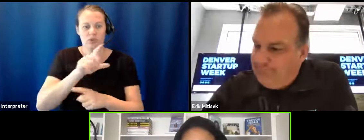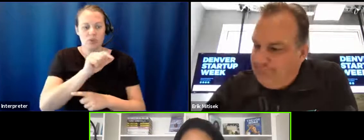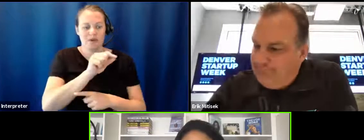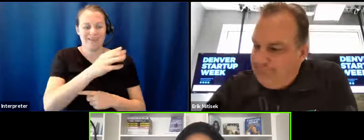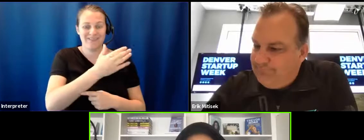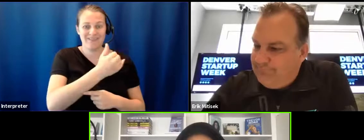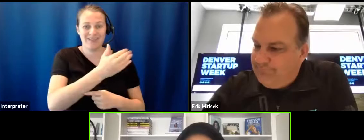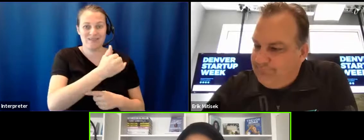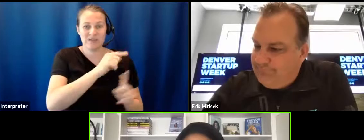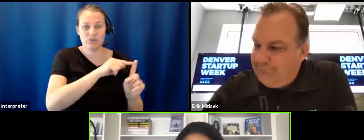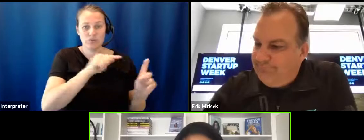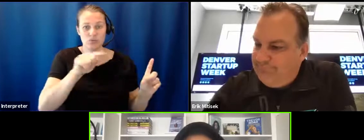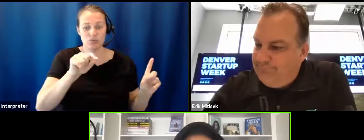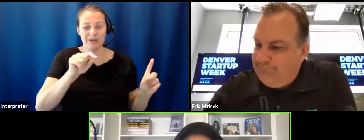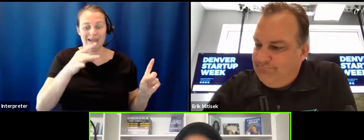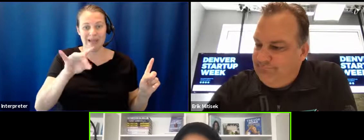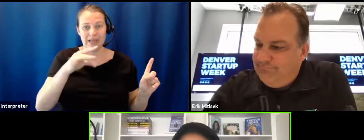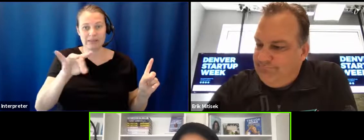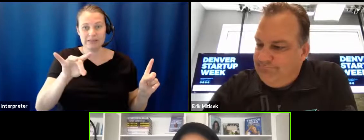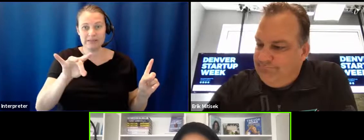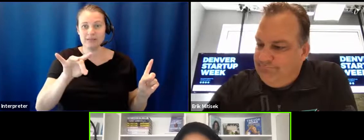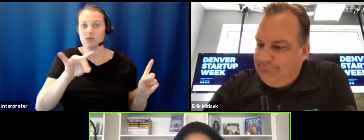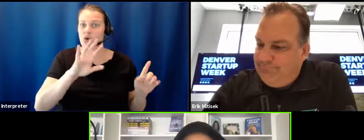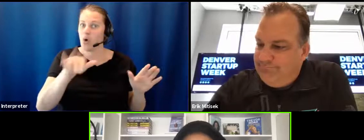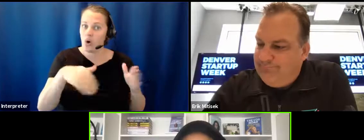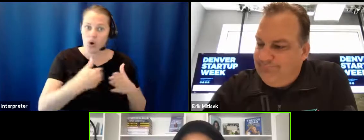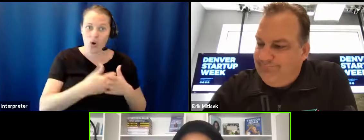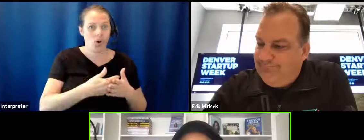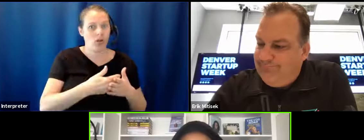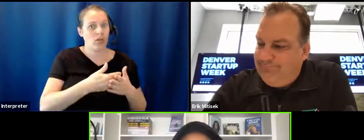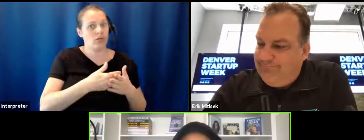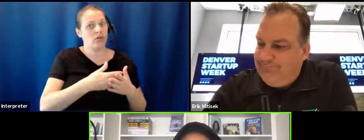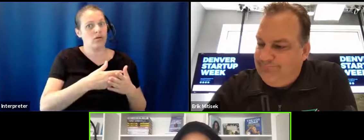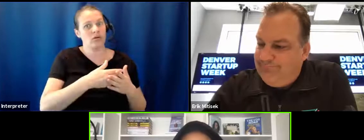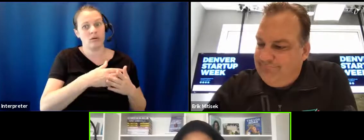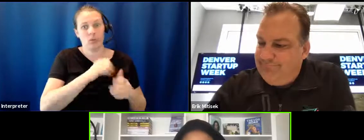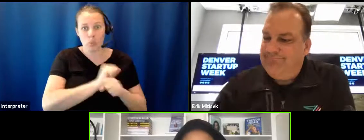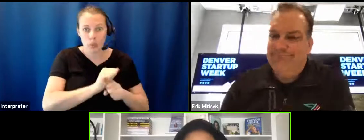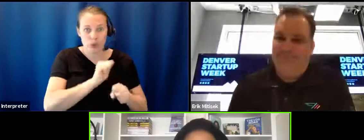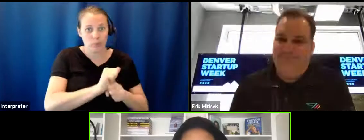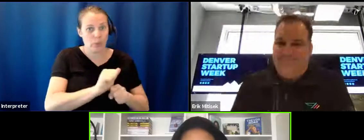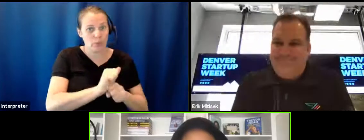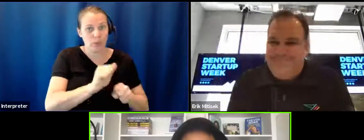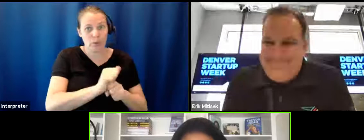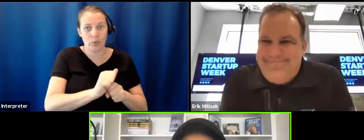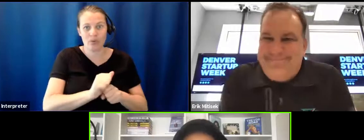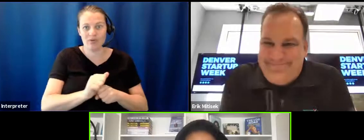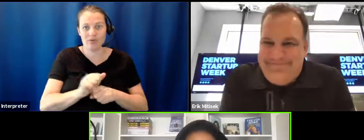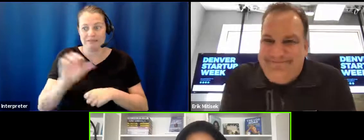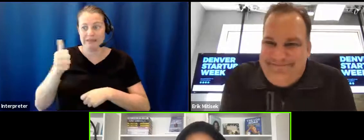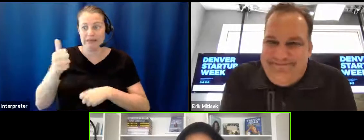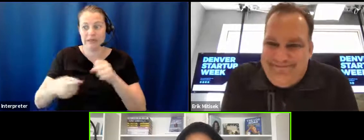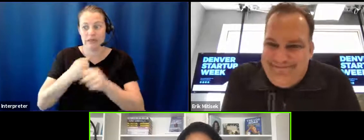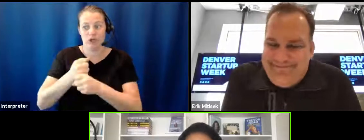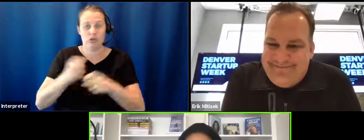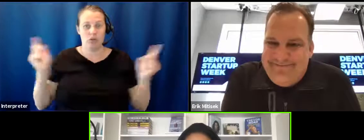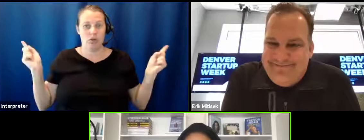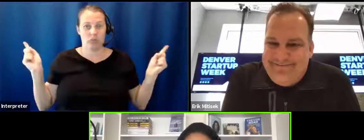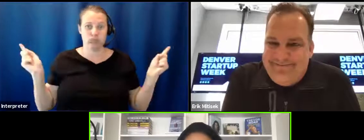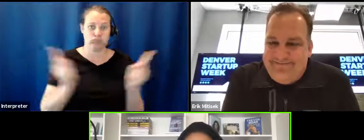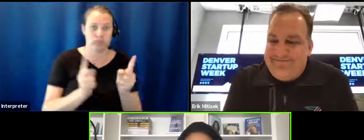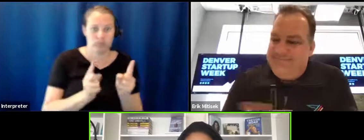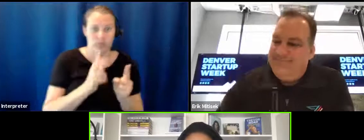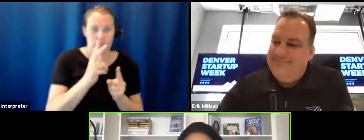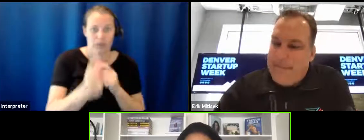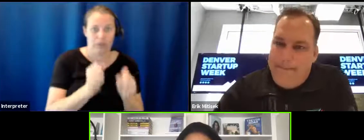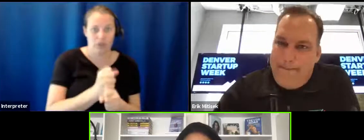2018 was all heads down execution, like you wouldn't believe, doing the work of a decade in 3 years, essentially. And then that third